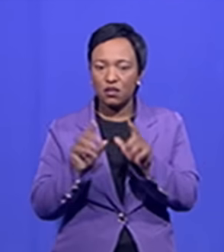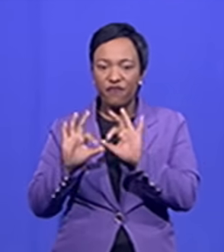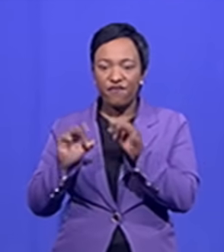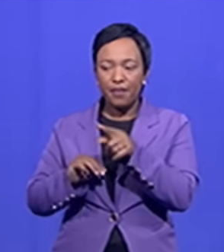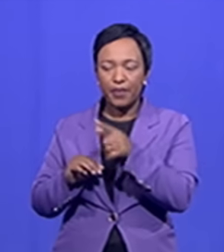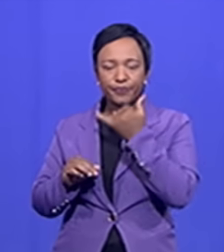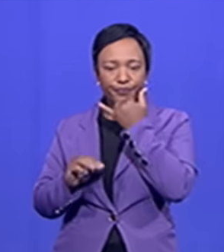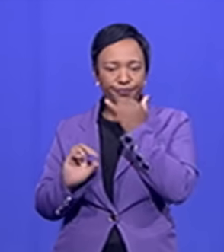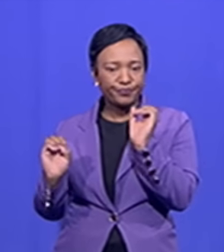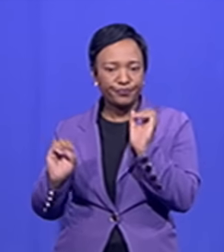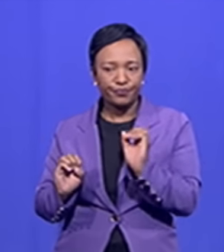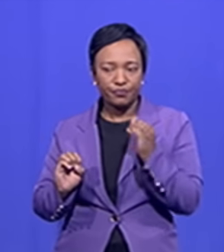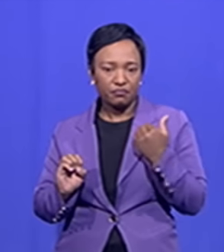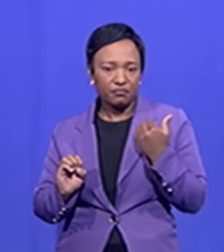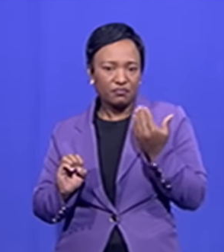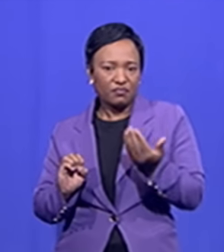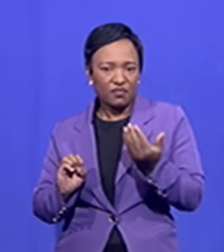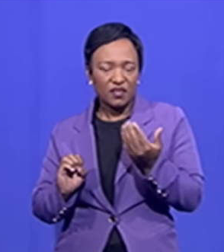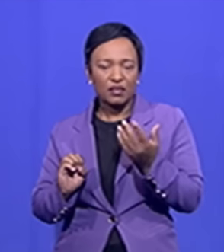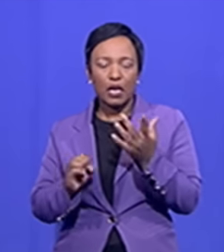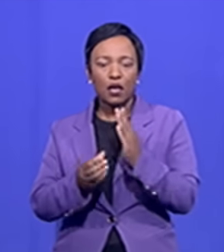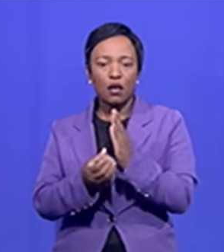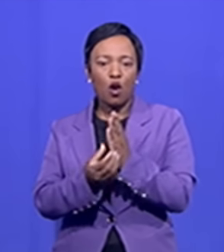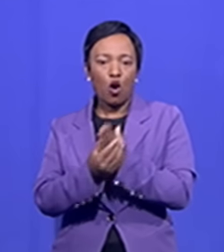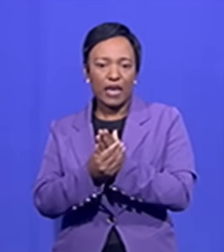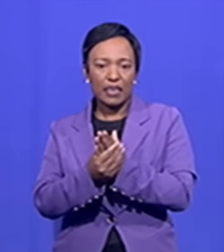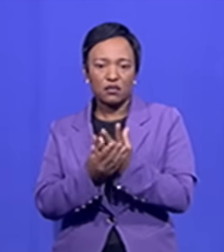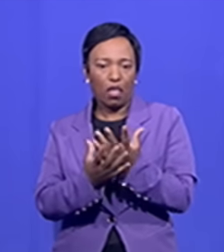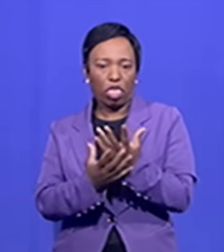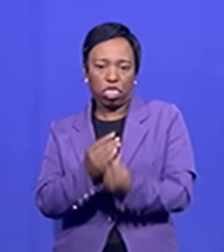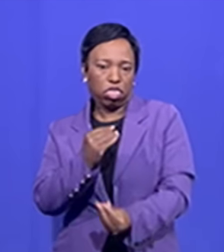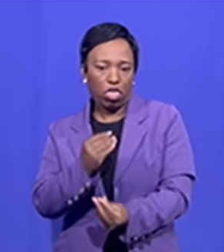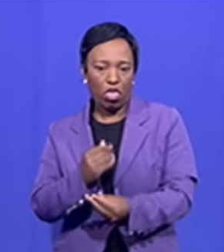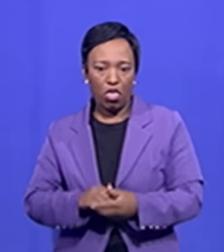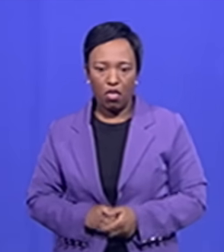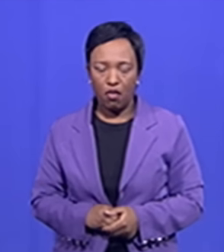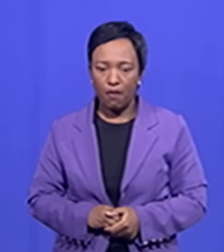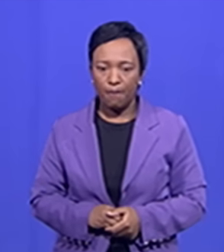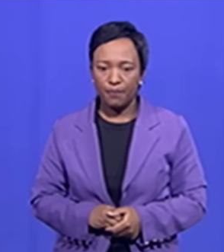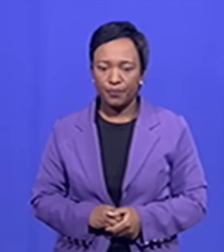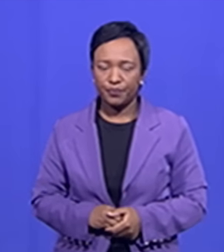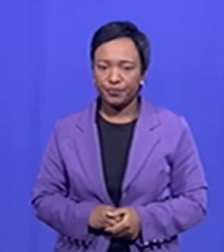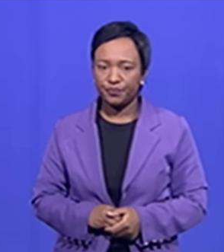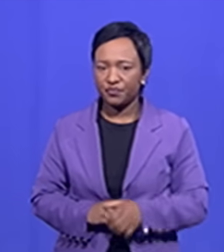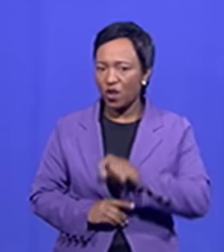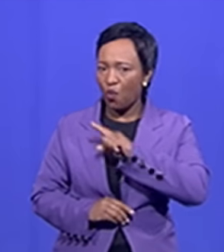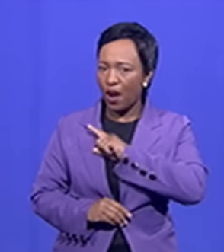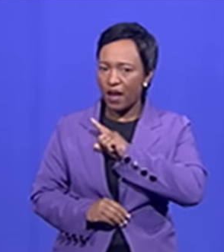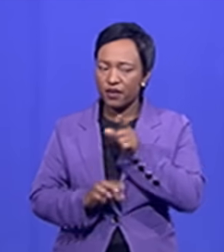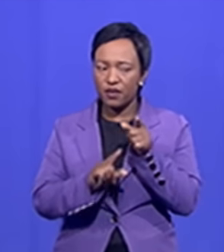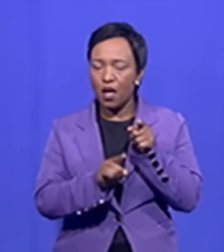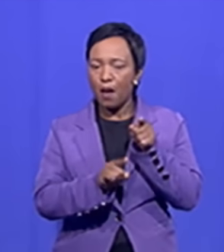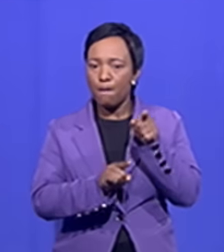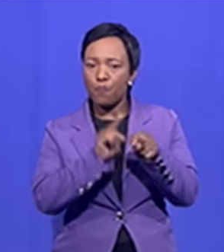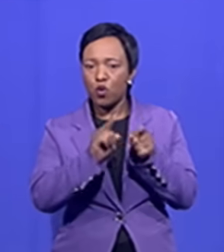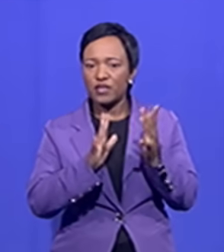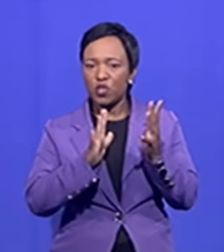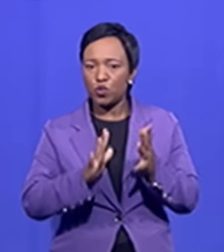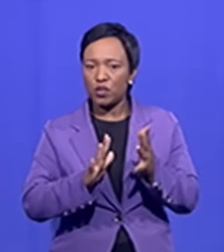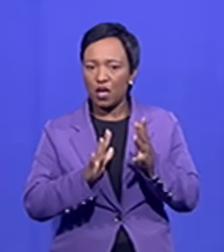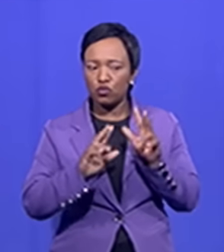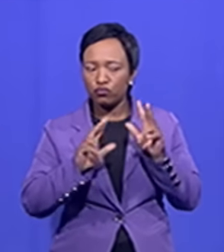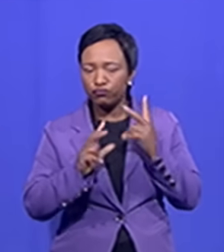go le magatwe a gore dokete e nyeletse. Why prosecutor a sa ntse ya matsapa a gore a find out gore dokete